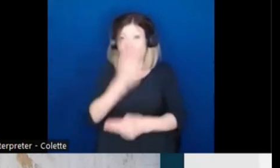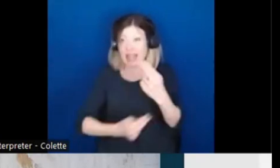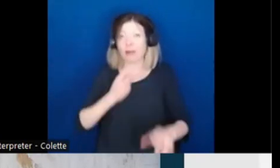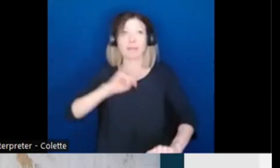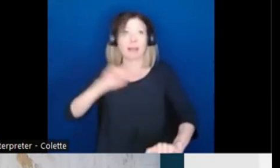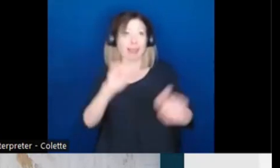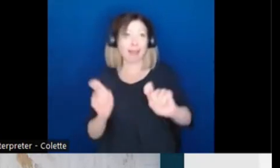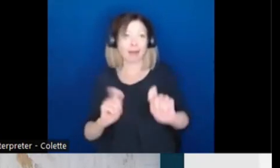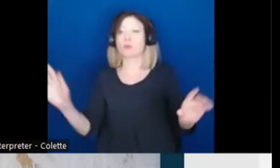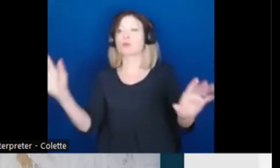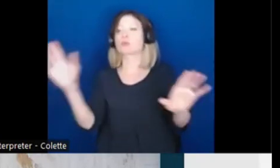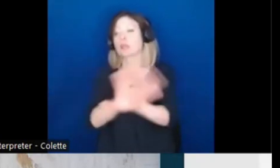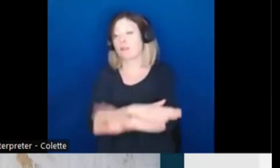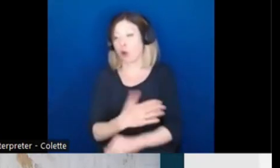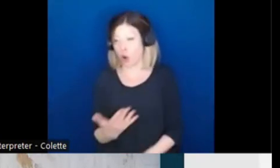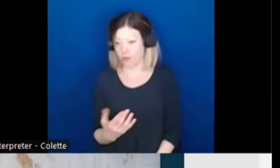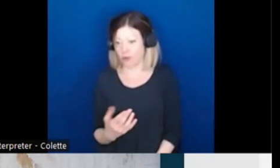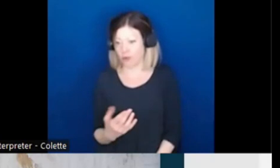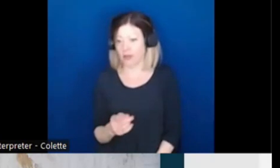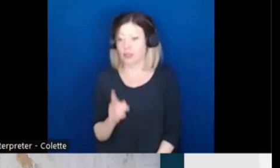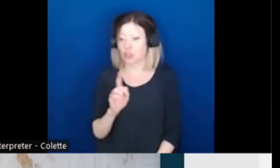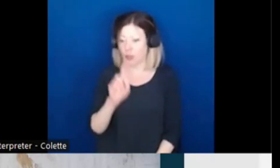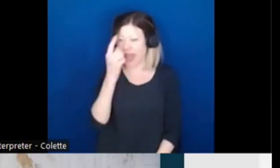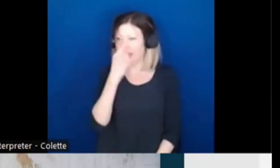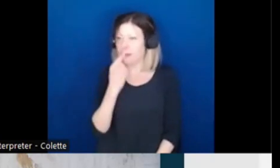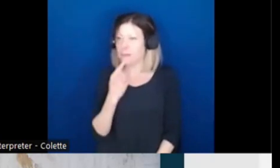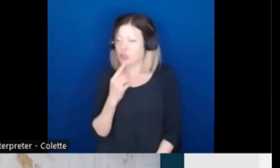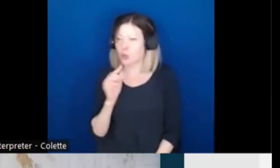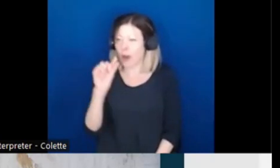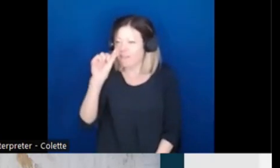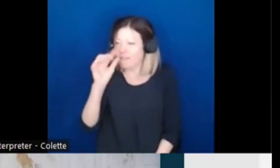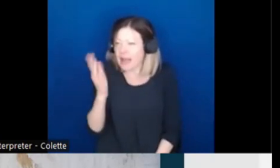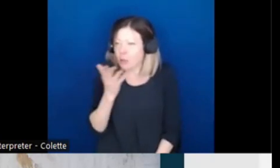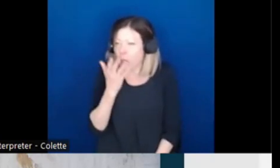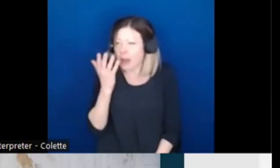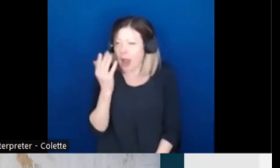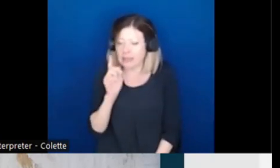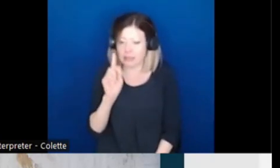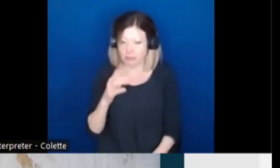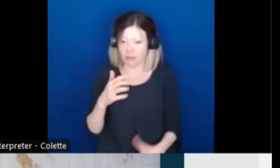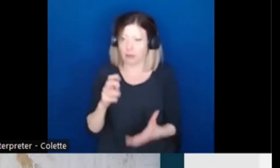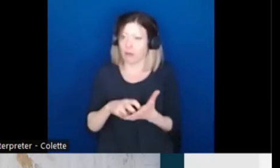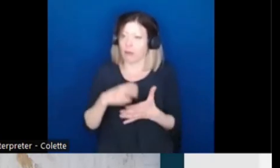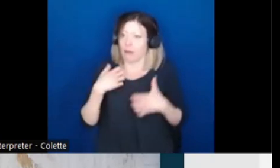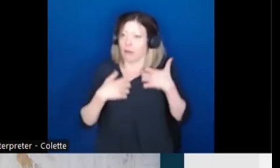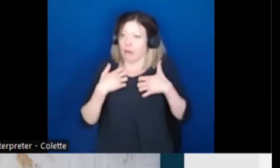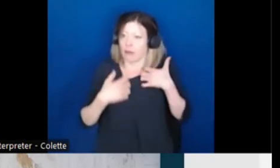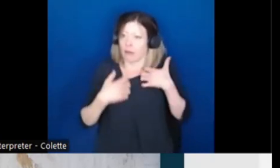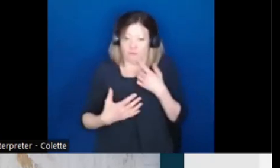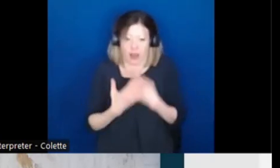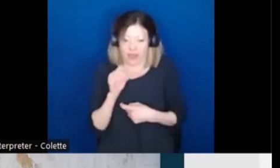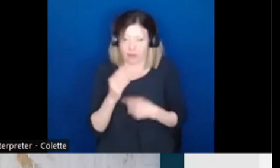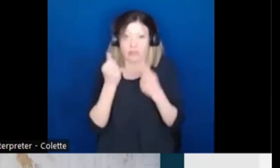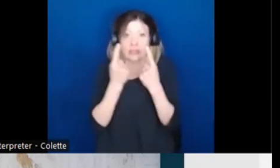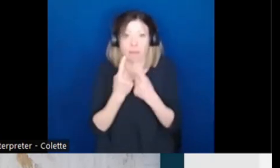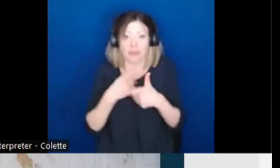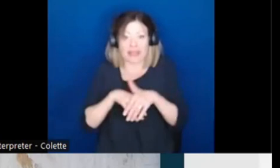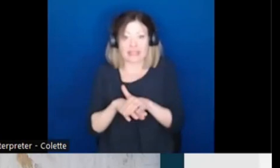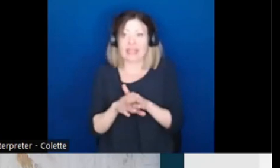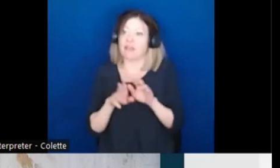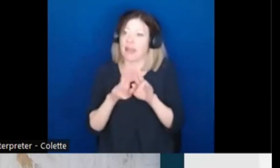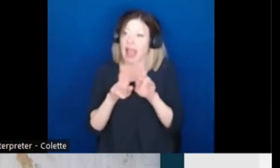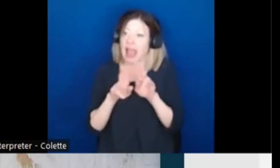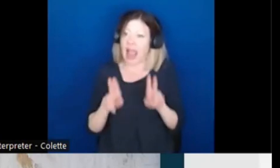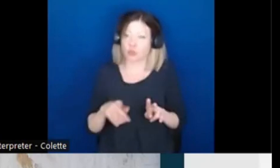the right. So it's quite faint, but it's kind of quite exciting to see. Some certain things give you a real sense of connection with them